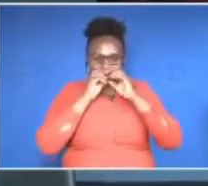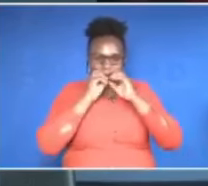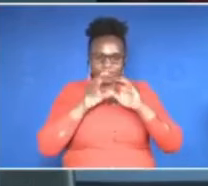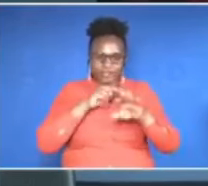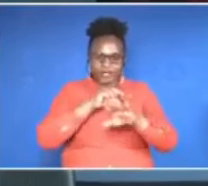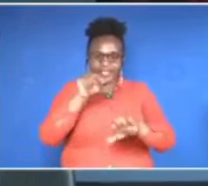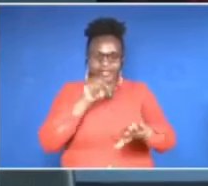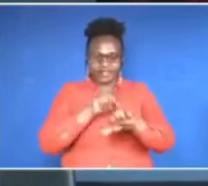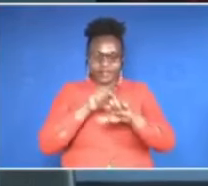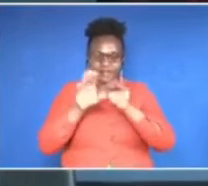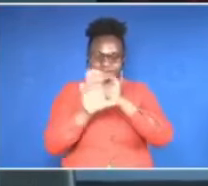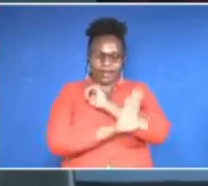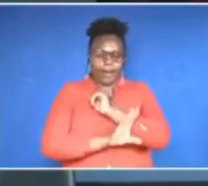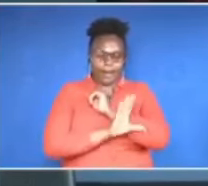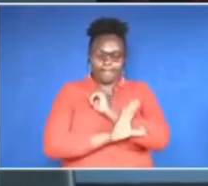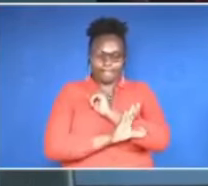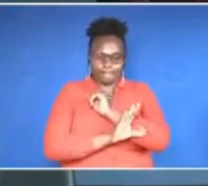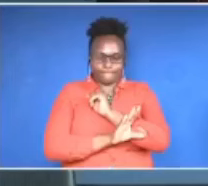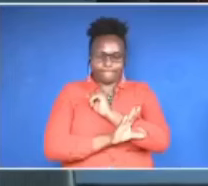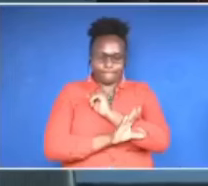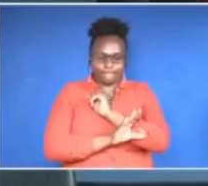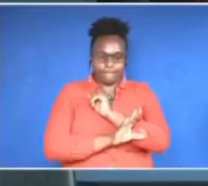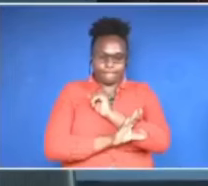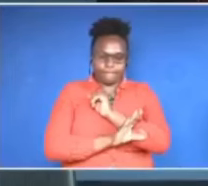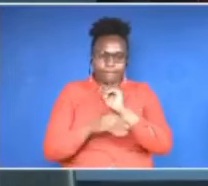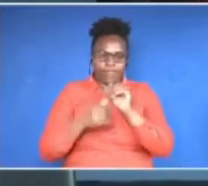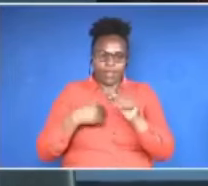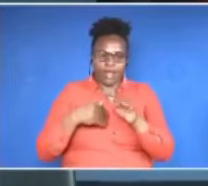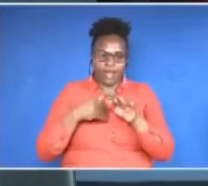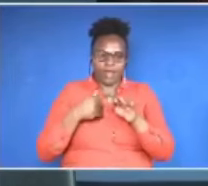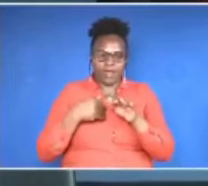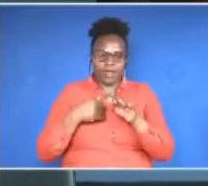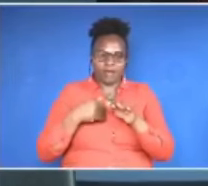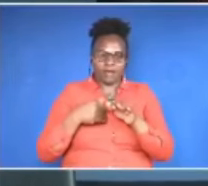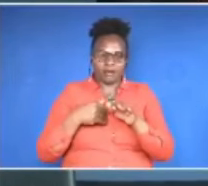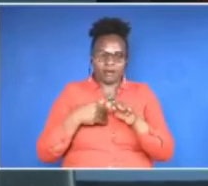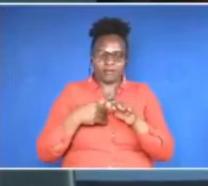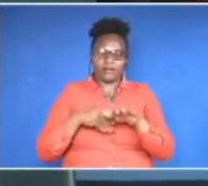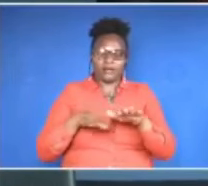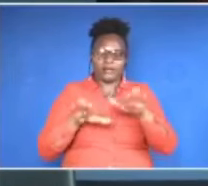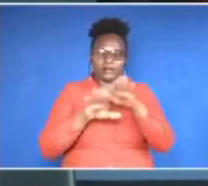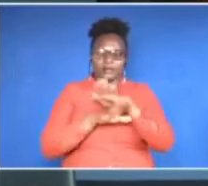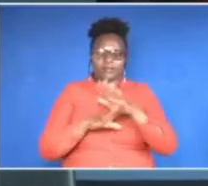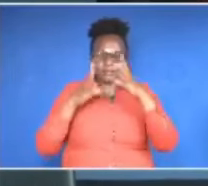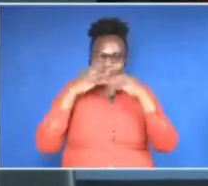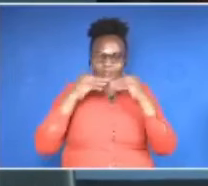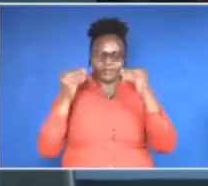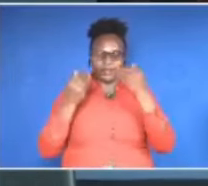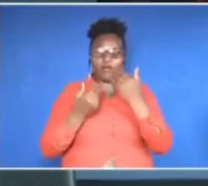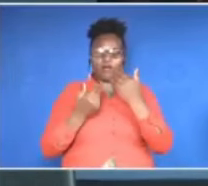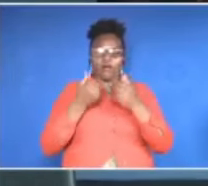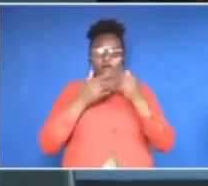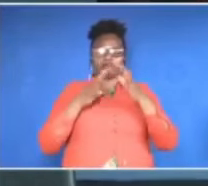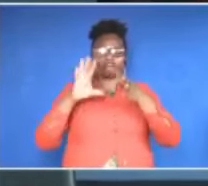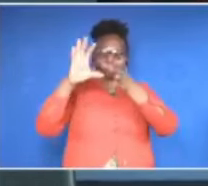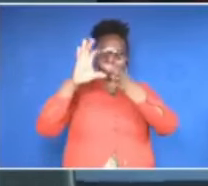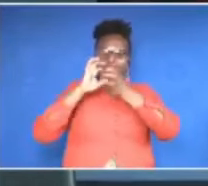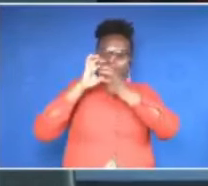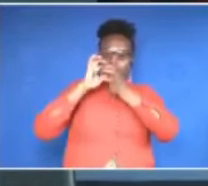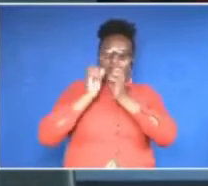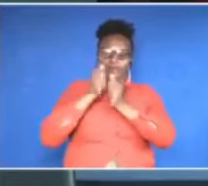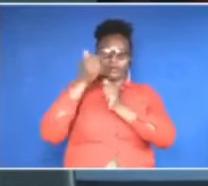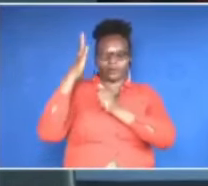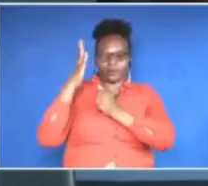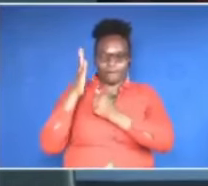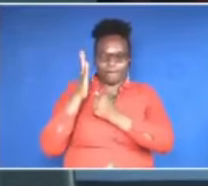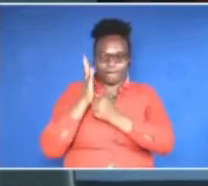nation. Tumebarikiwa kama taifa. To have a deputy president who is on fire for God. Kuwa na naibu wa rais ambaye ameshika moto kwa sababu